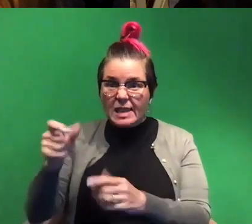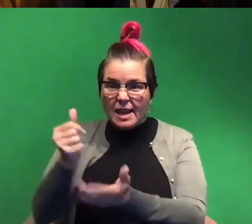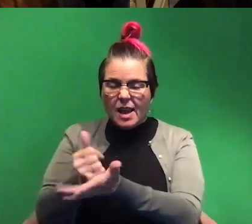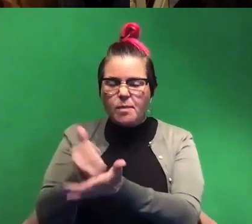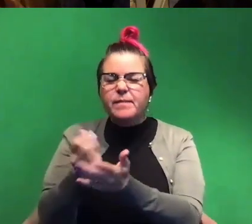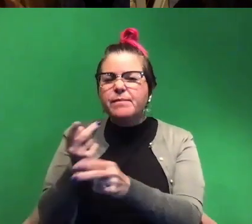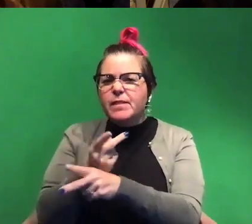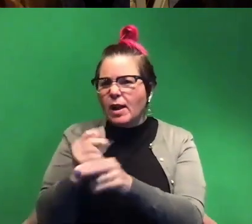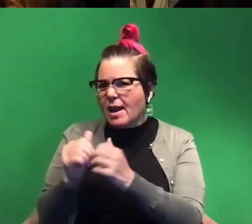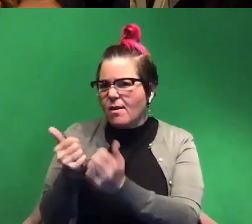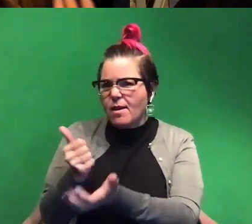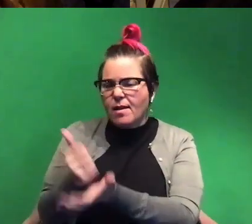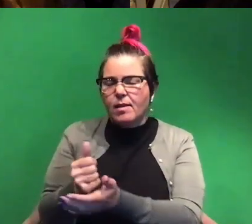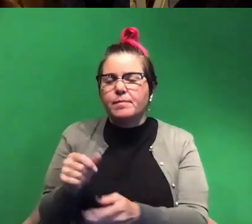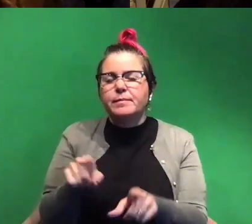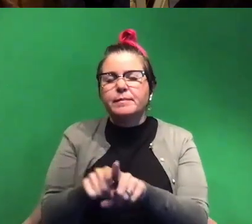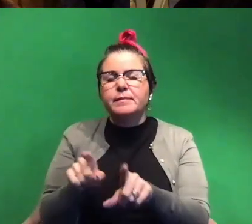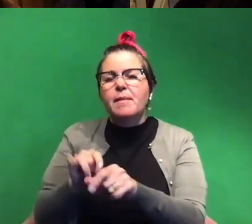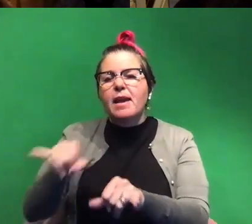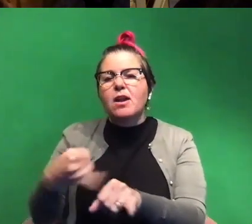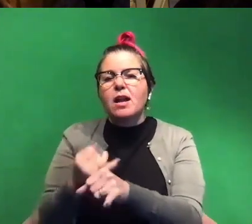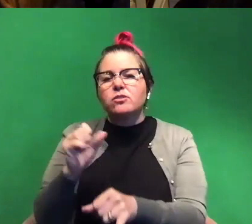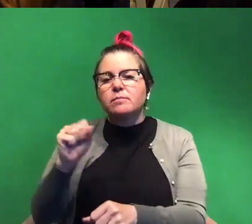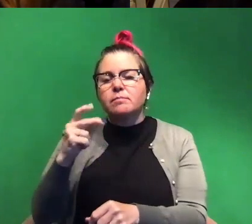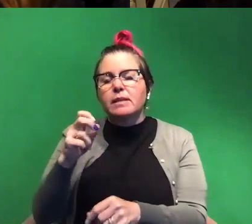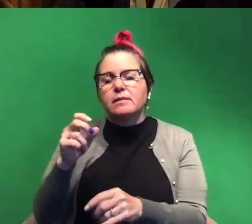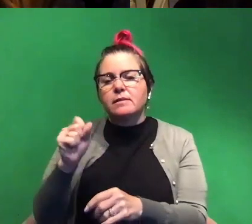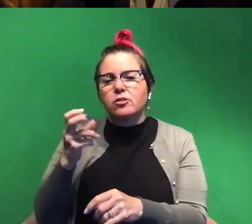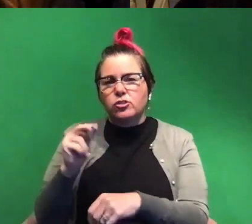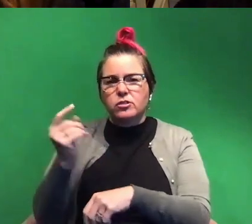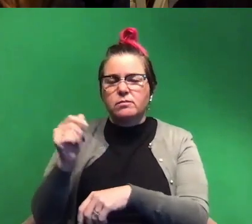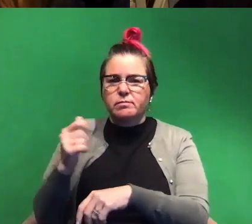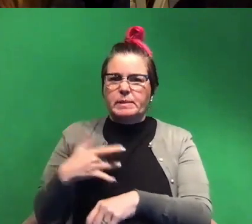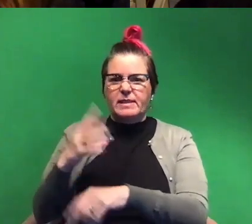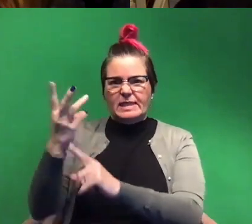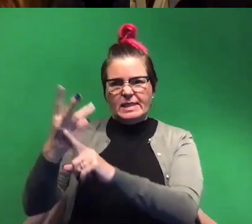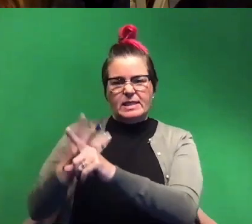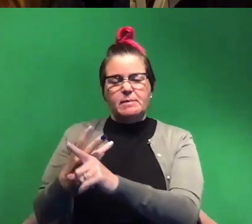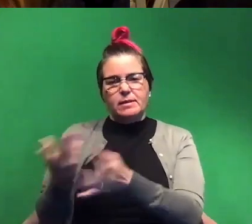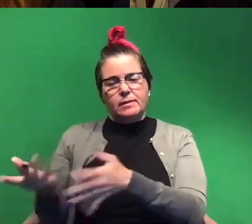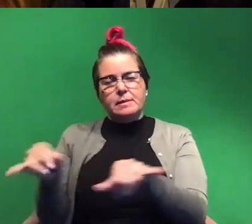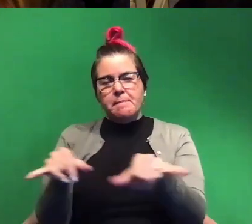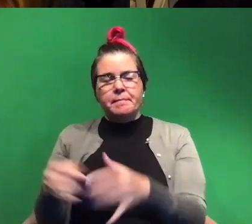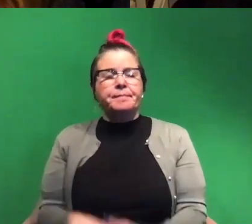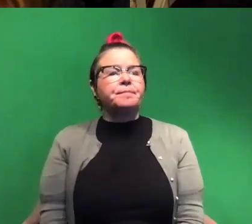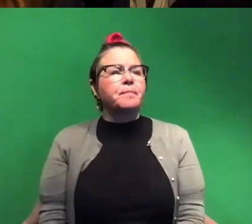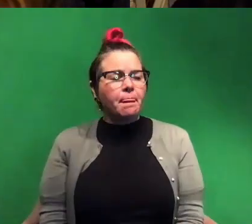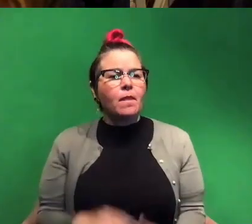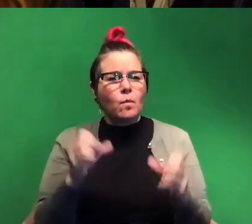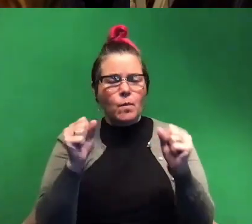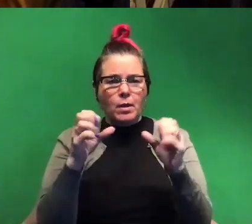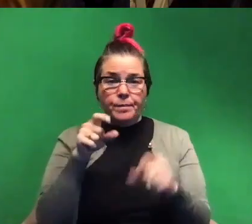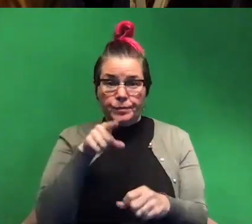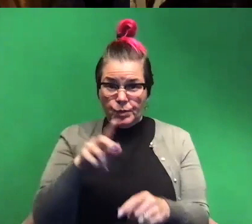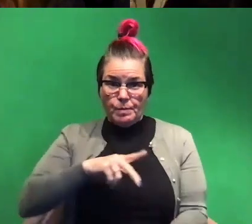in the International Space Station that are there for 6 months at a time. Right. Wow. If you personally had the choice, this is